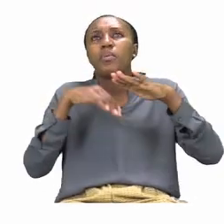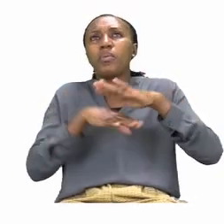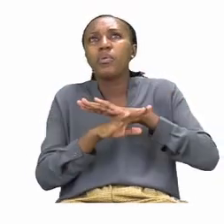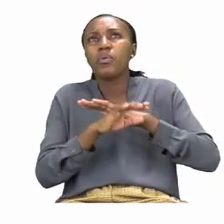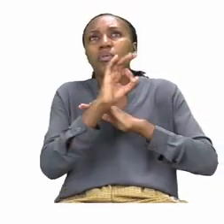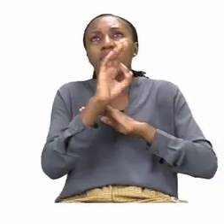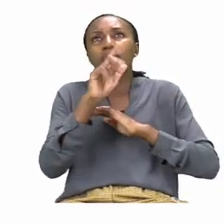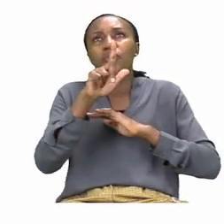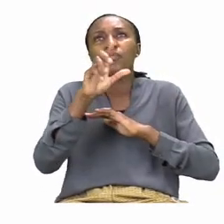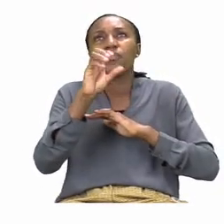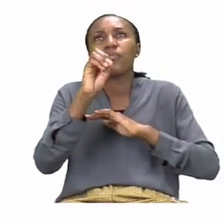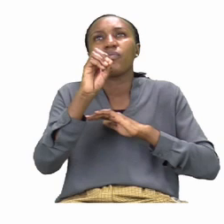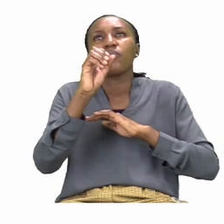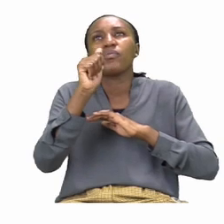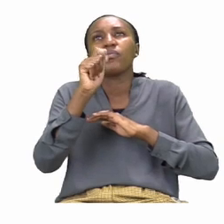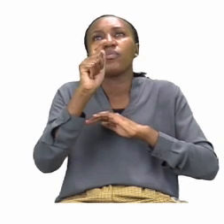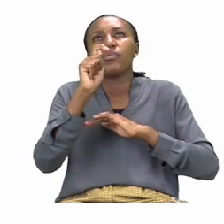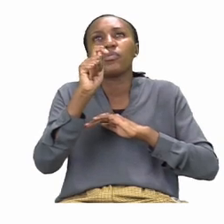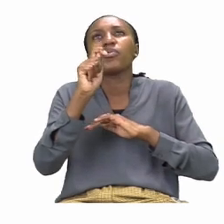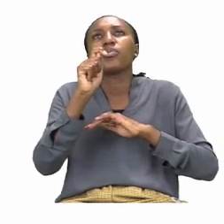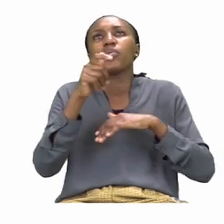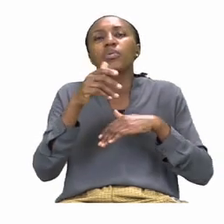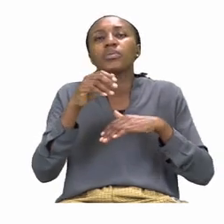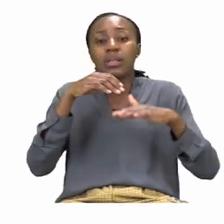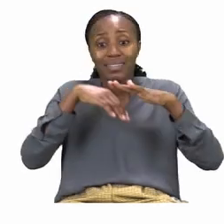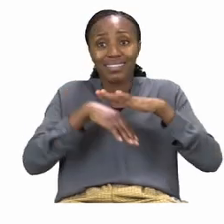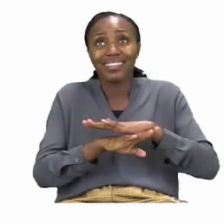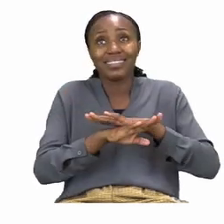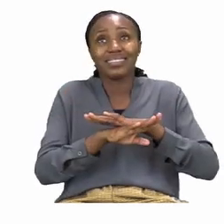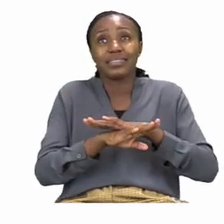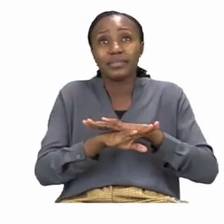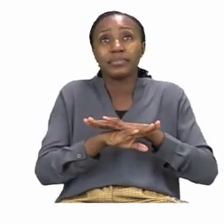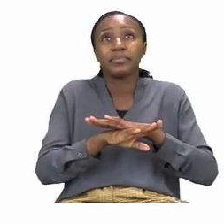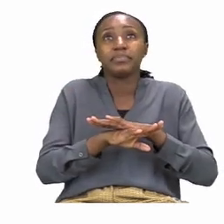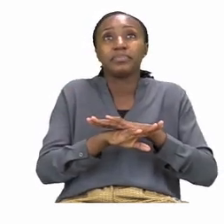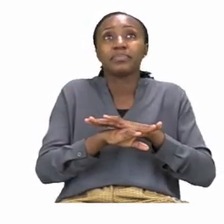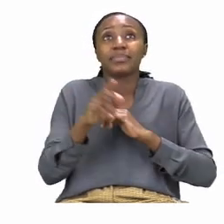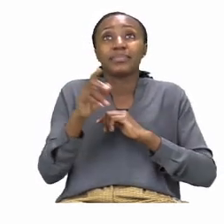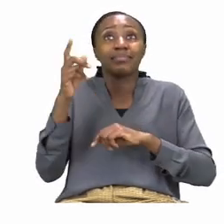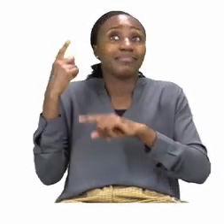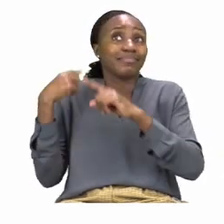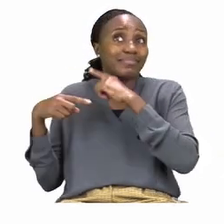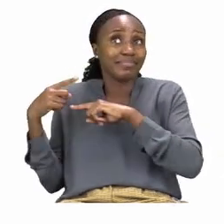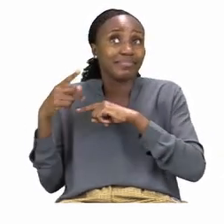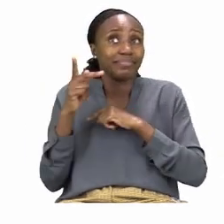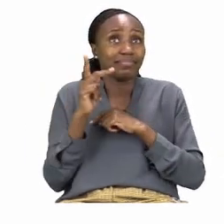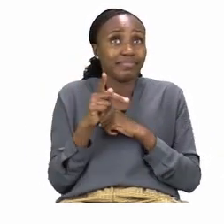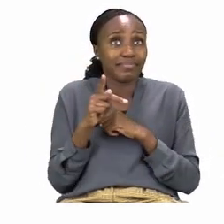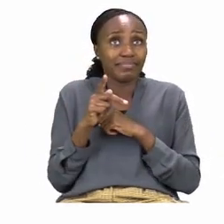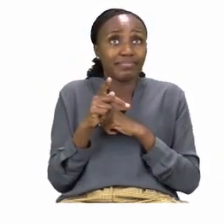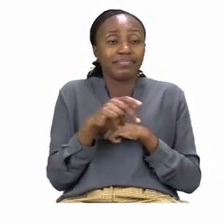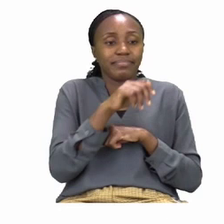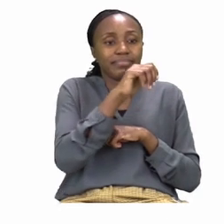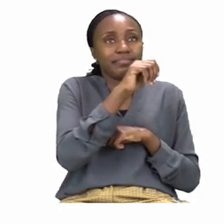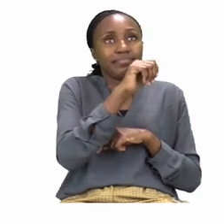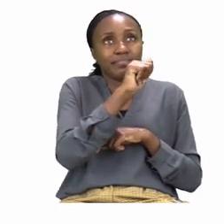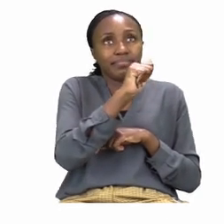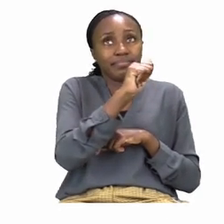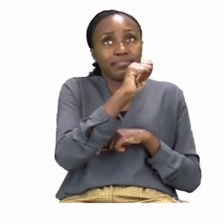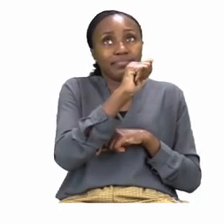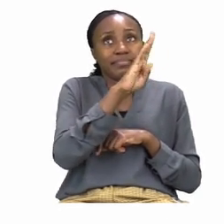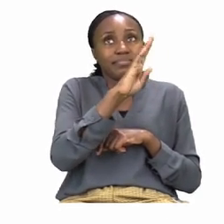water, and sink. Let's see one more time. Let's read them one more time.